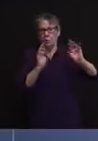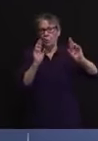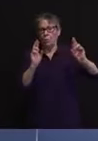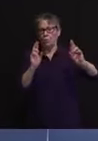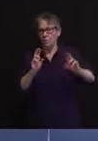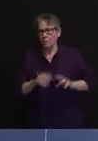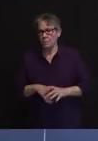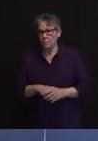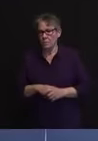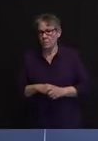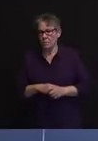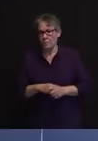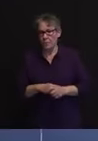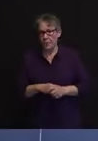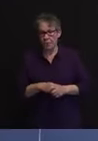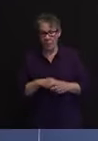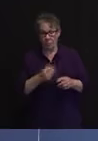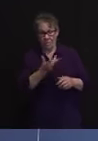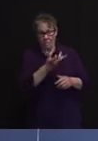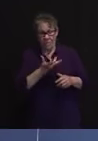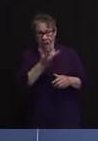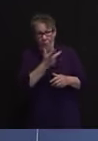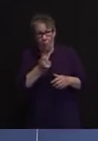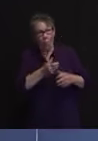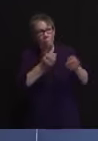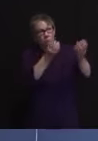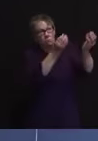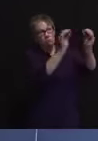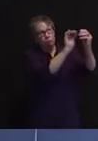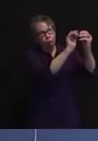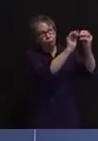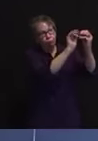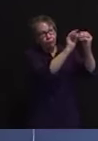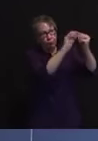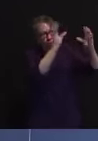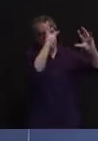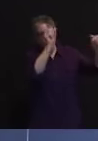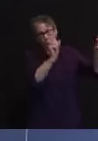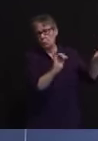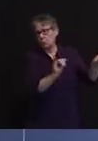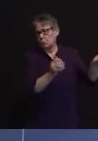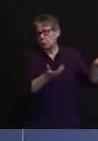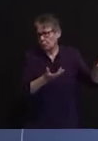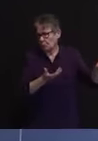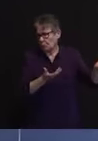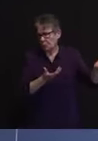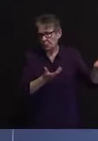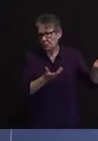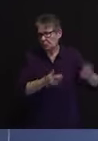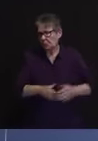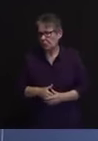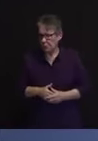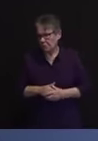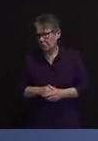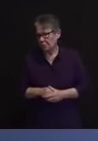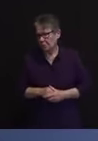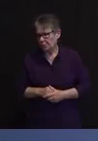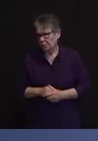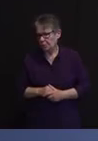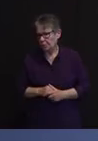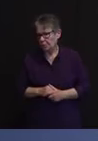the triage guidelines that Dave asked about. On the triage guidelines, we anticipated that we were going to have to put